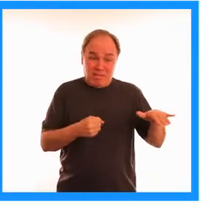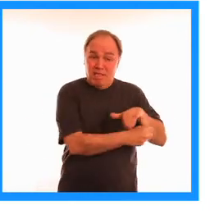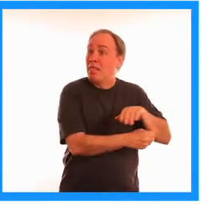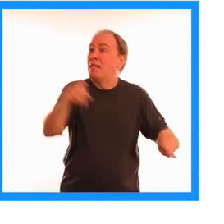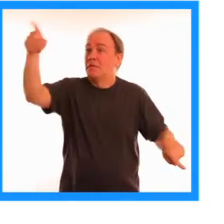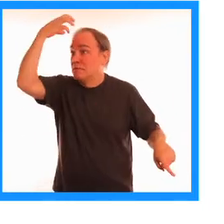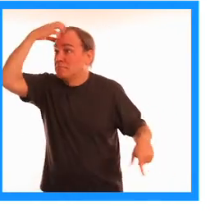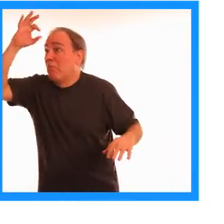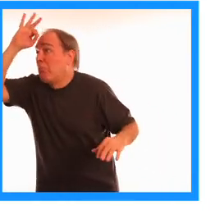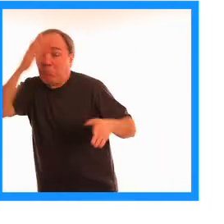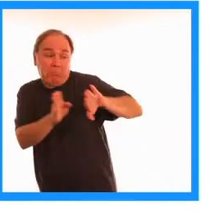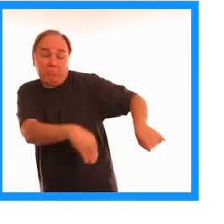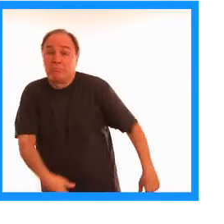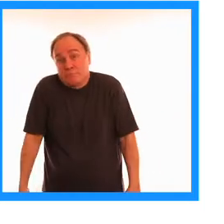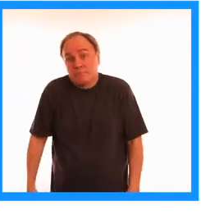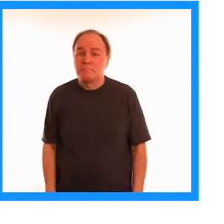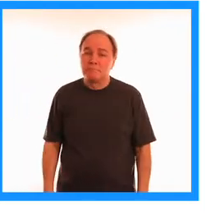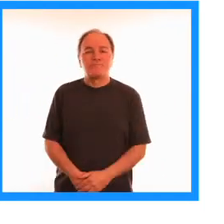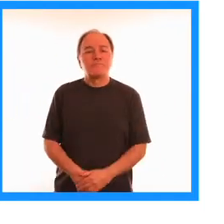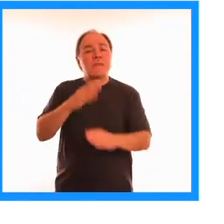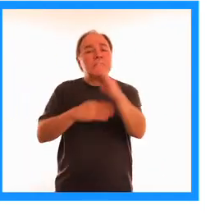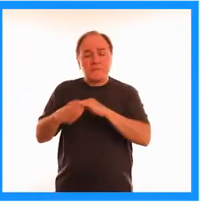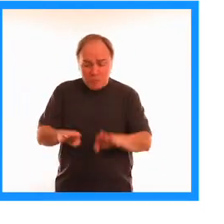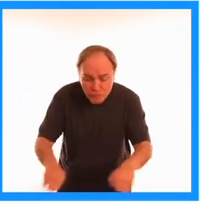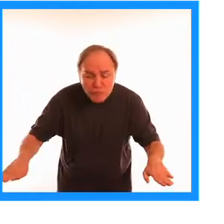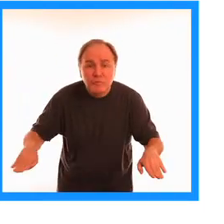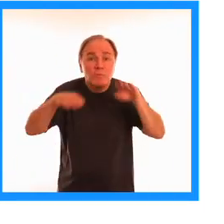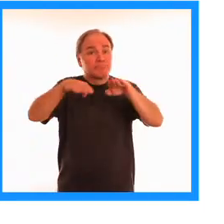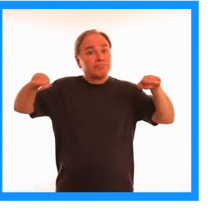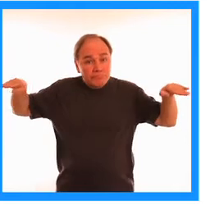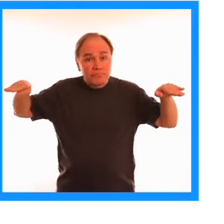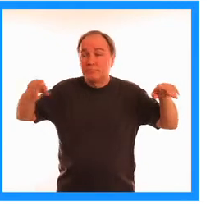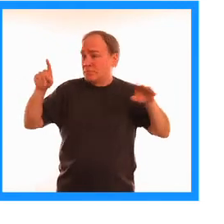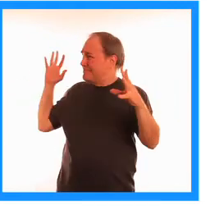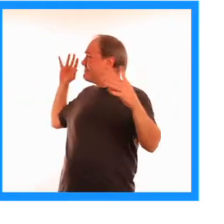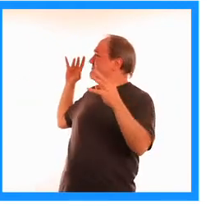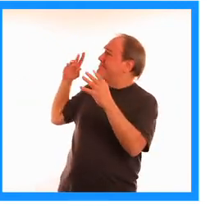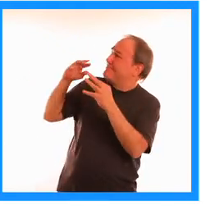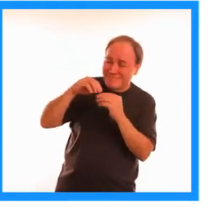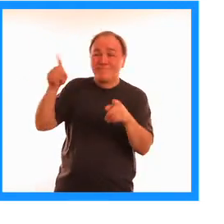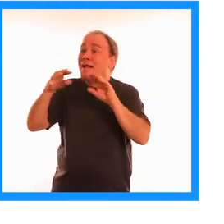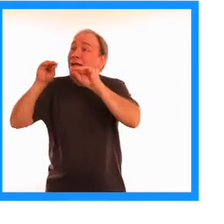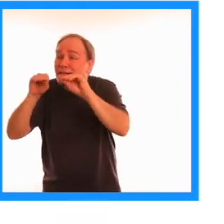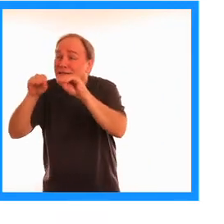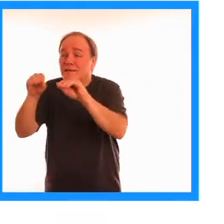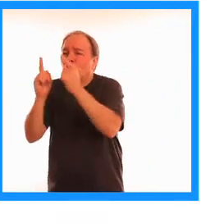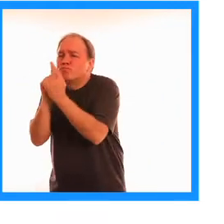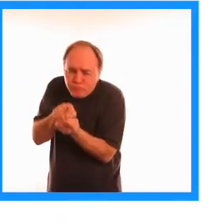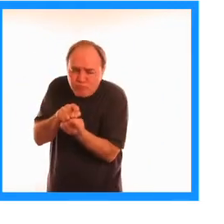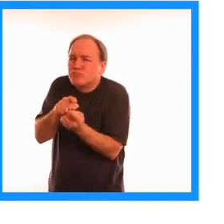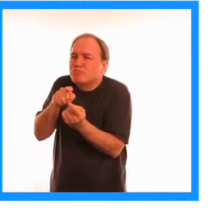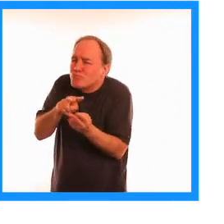and should be initiated as early as possible because children develop rapidly during the first 3 years of life. When policymakers and